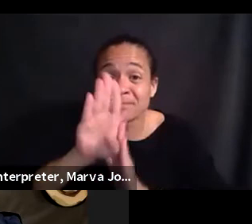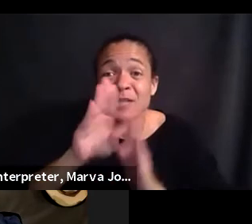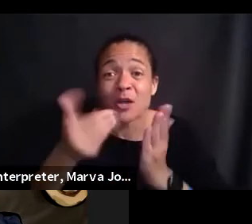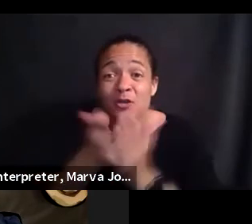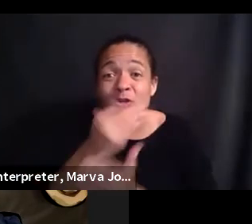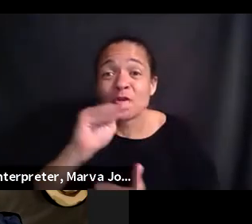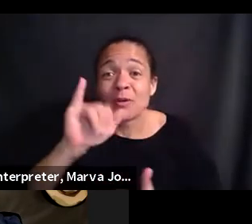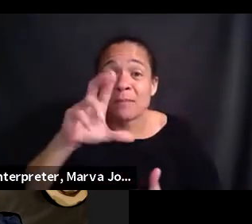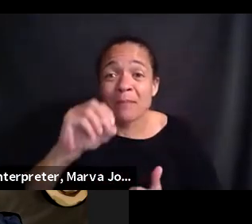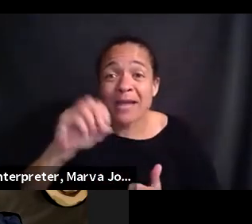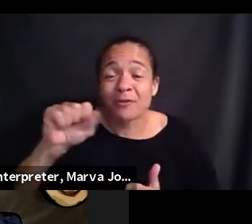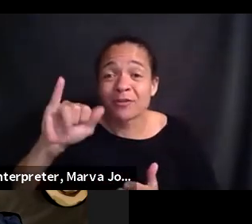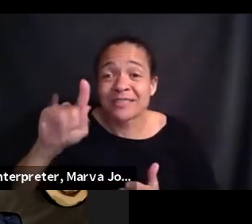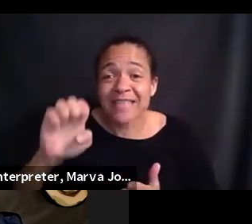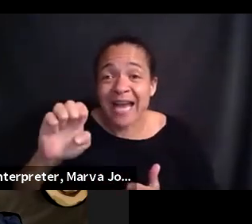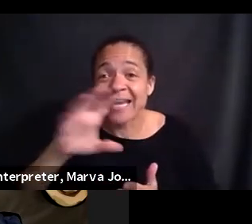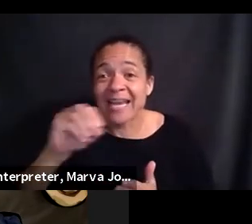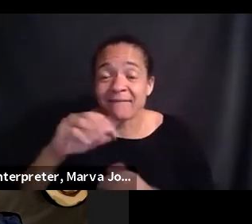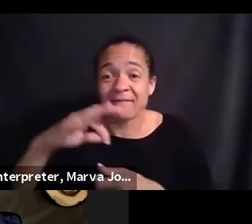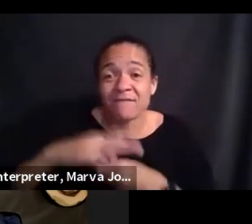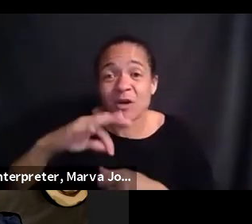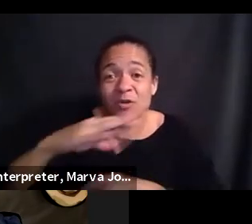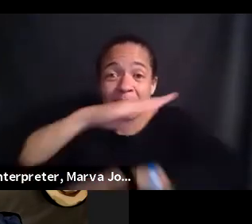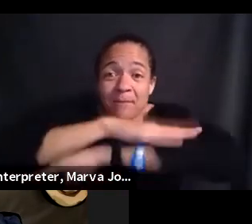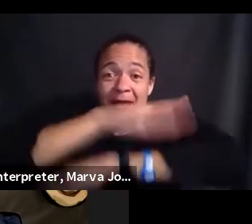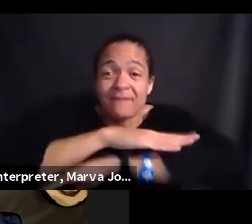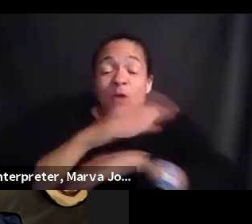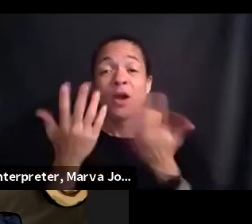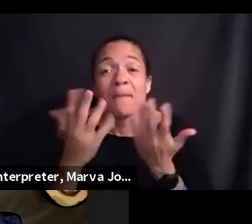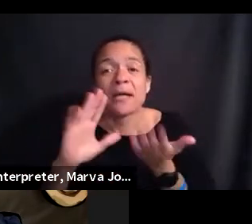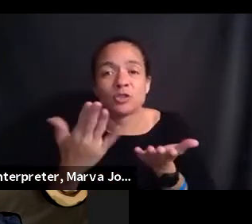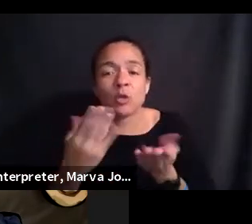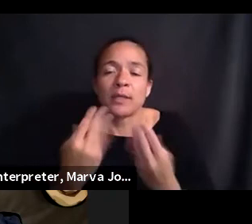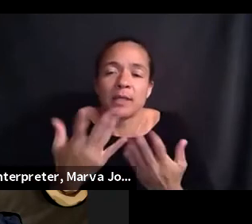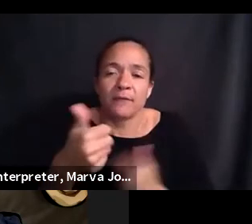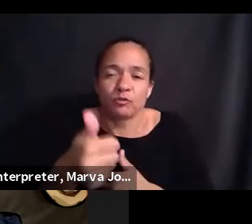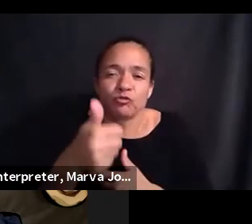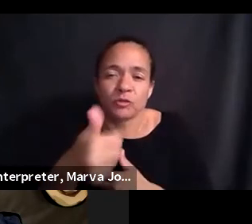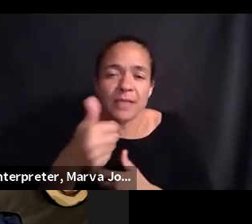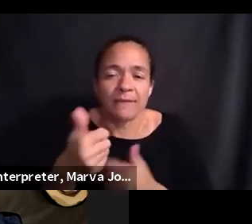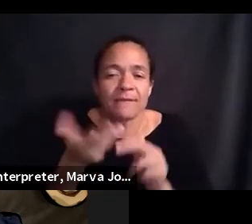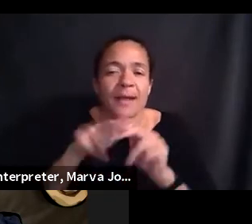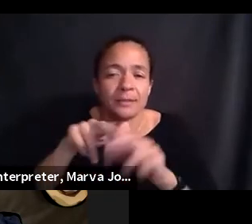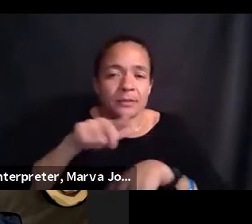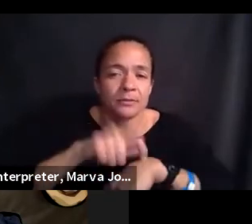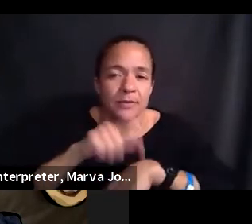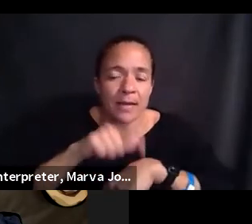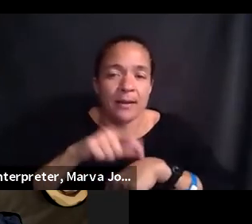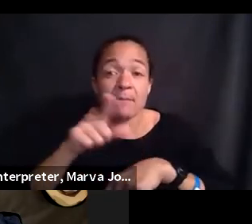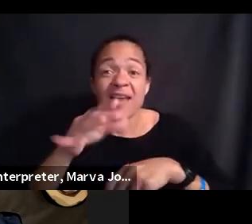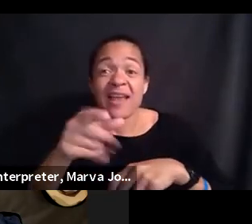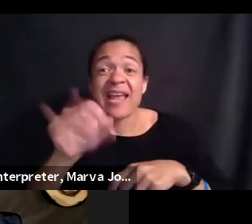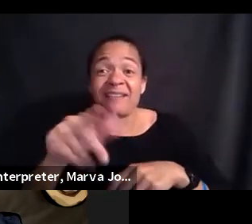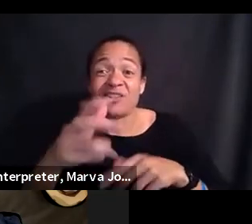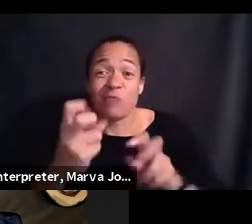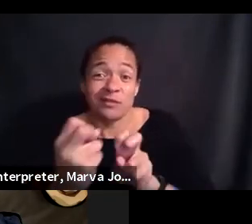and the voting platform. So that's kind of a bit of advice. Give yourself extra time, because if you want to get something up quickly, it